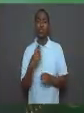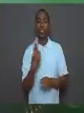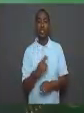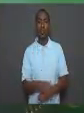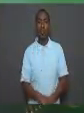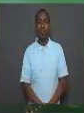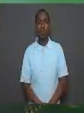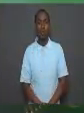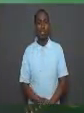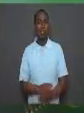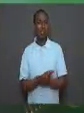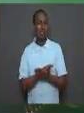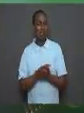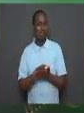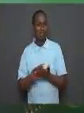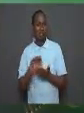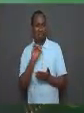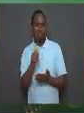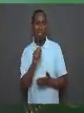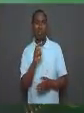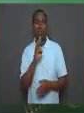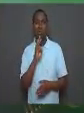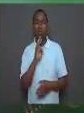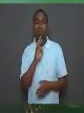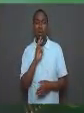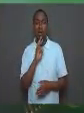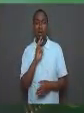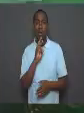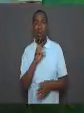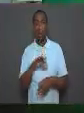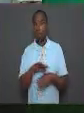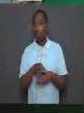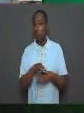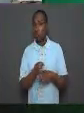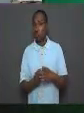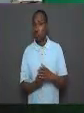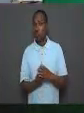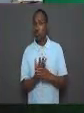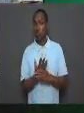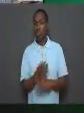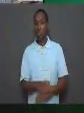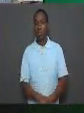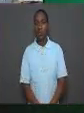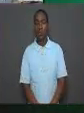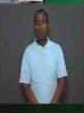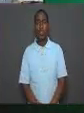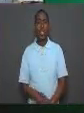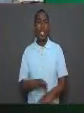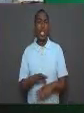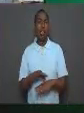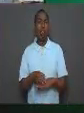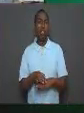be one of the reasons for developing the infection. The infection caused